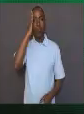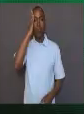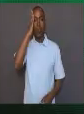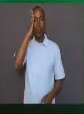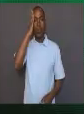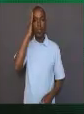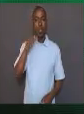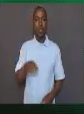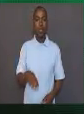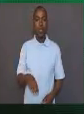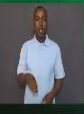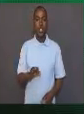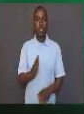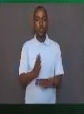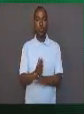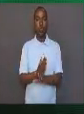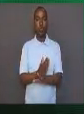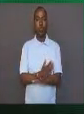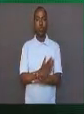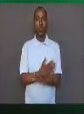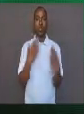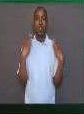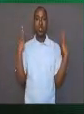for improving hygiene,